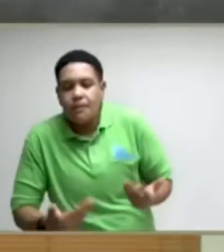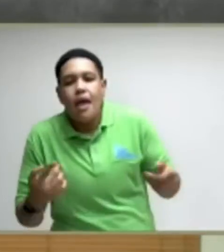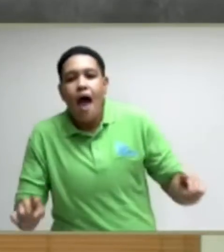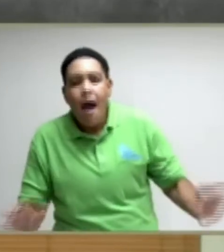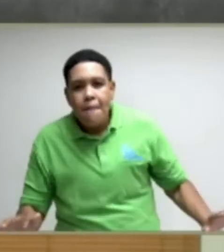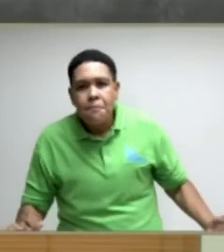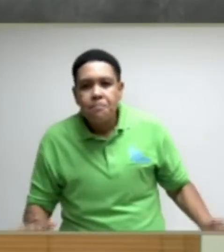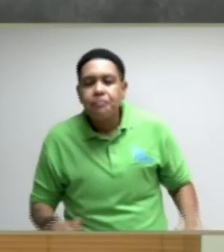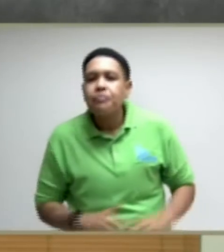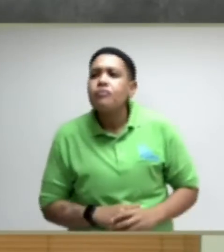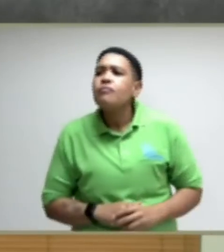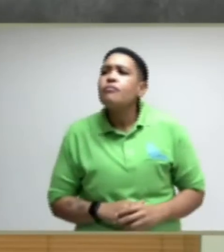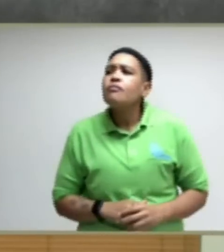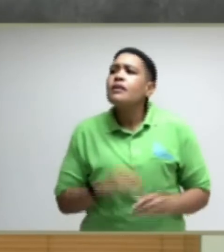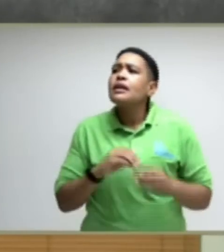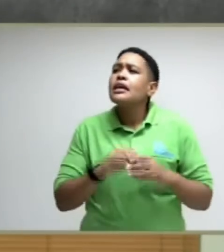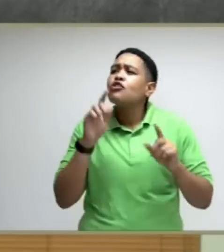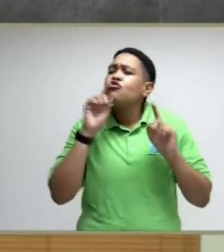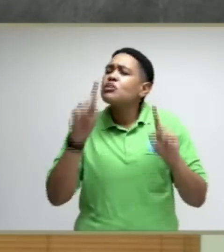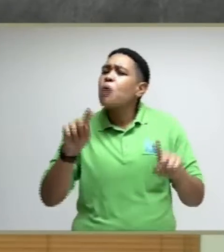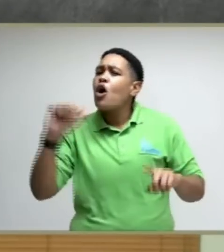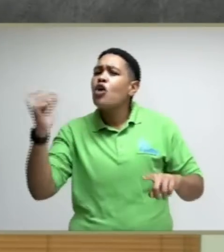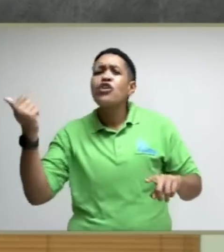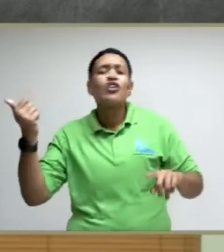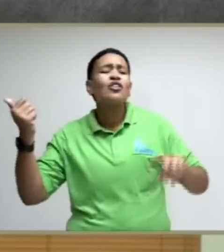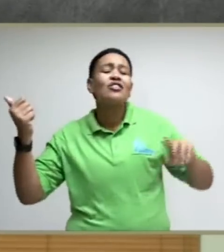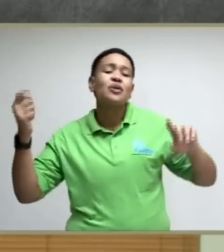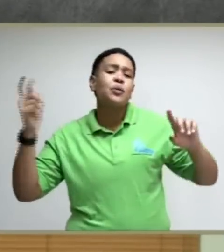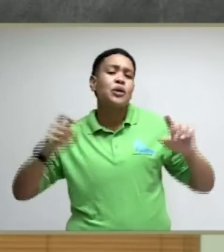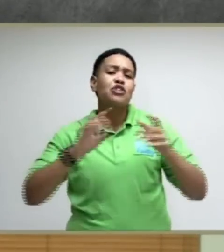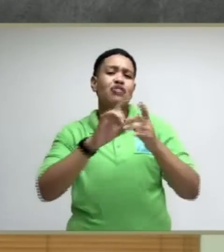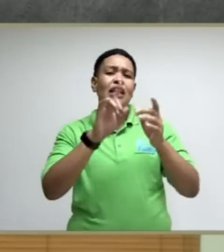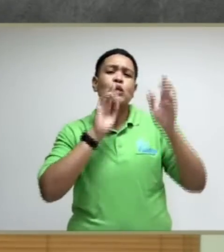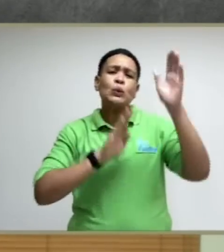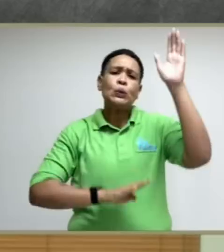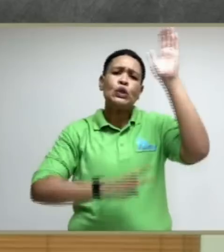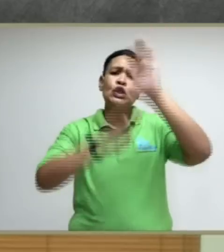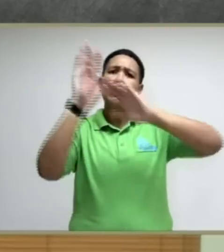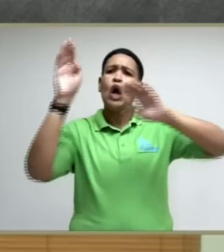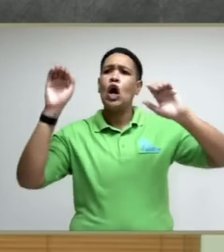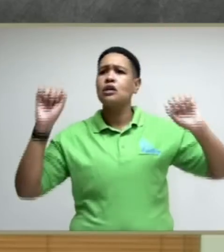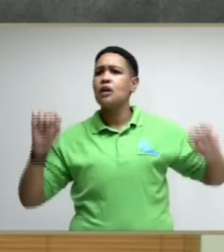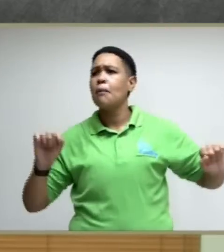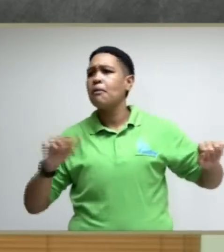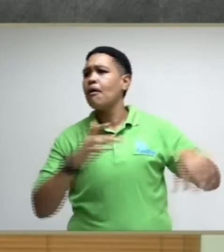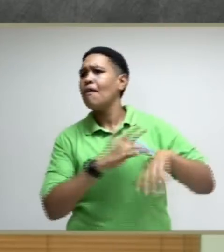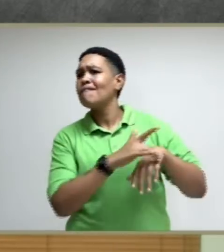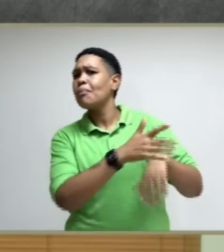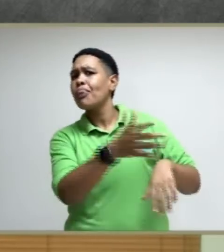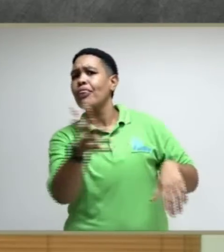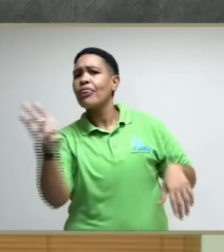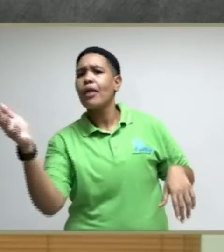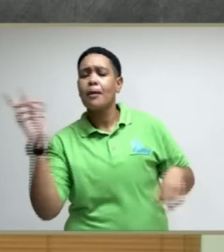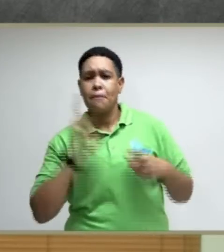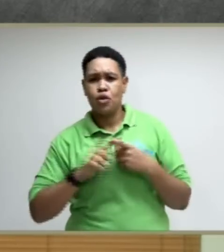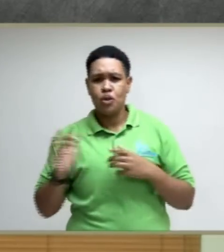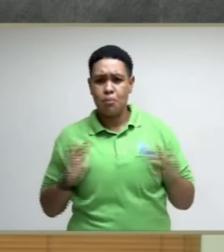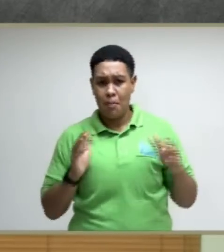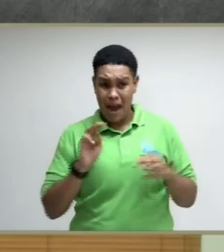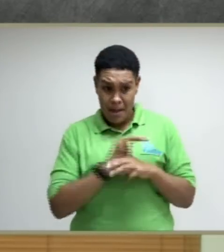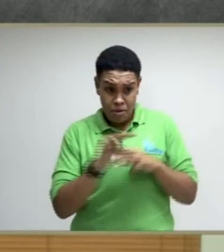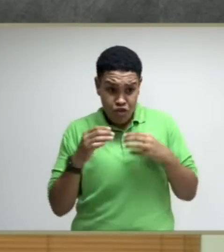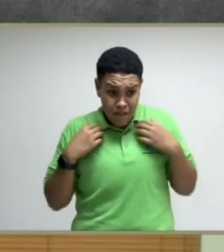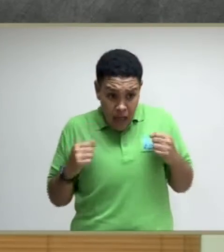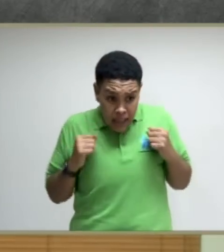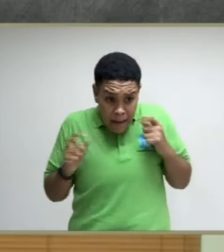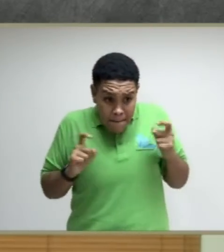In response to another question in terms of surge capacity and the preparation of the ministry for